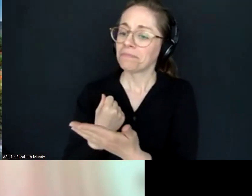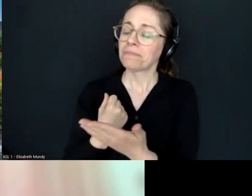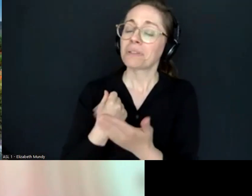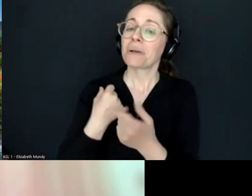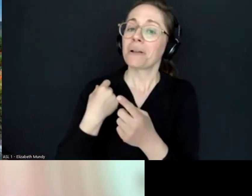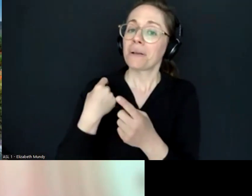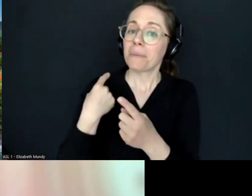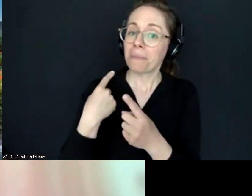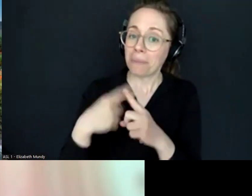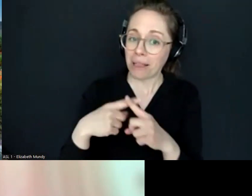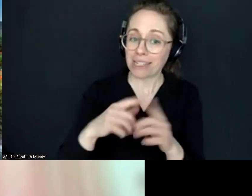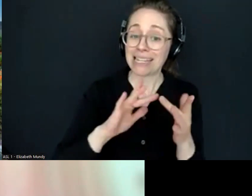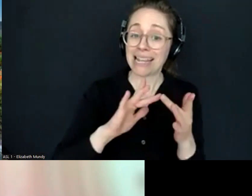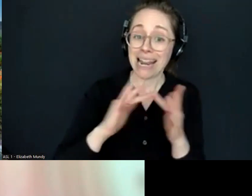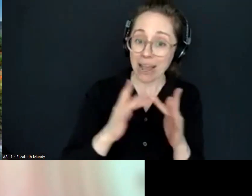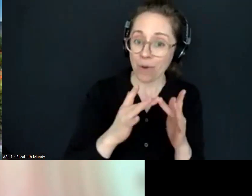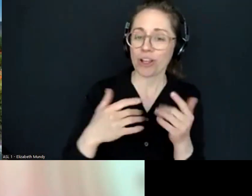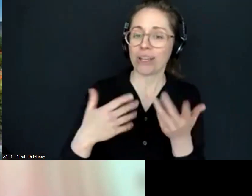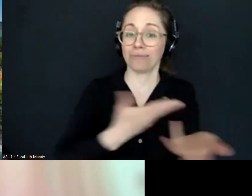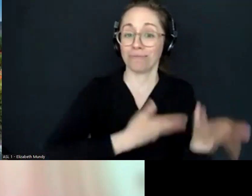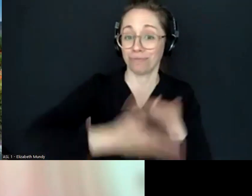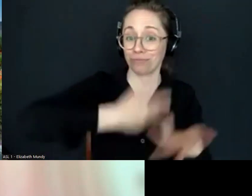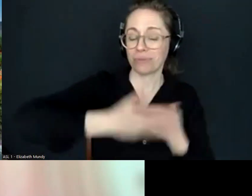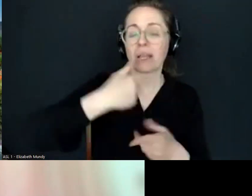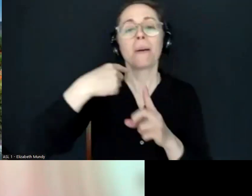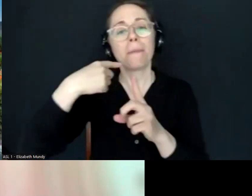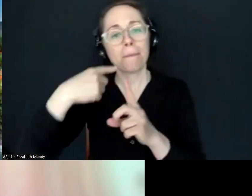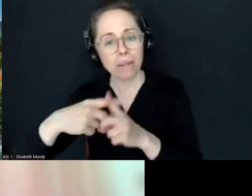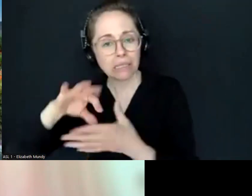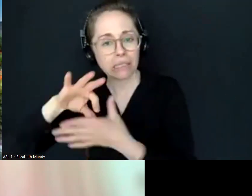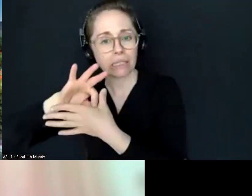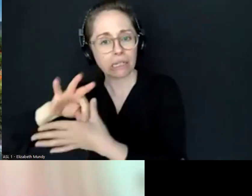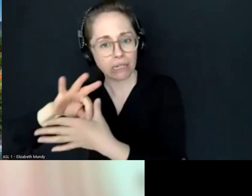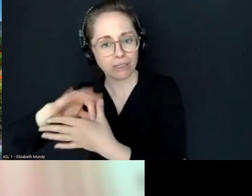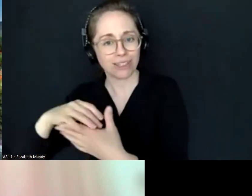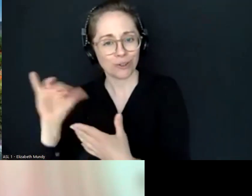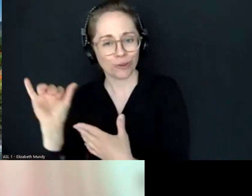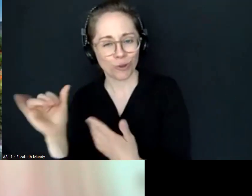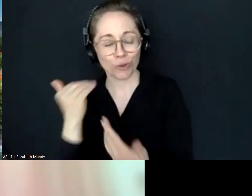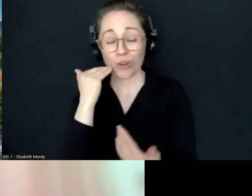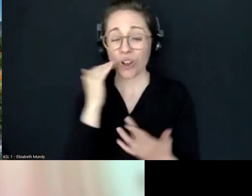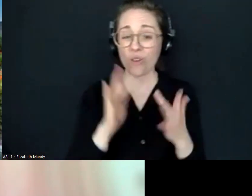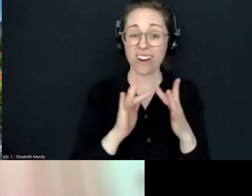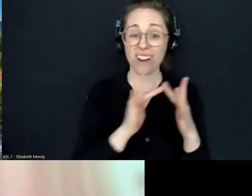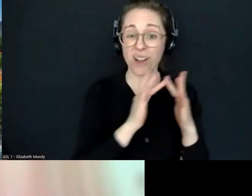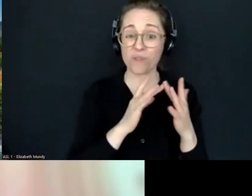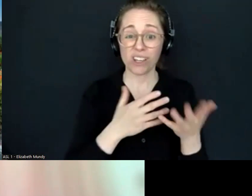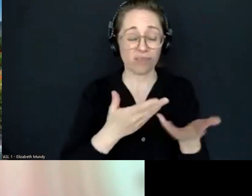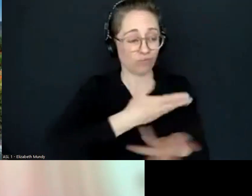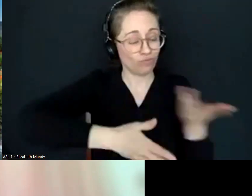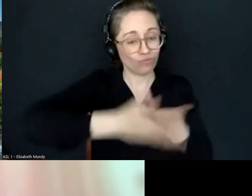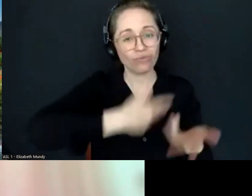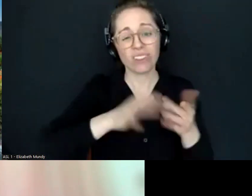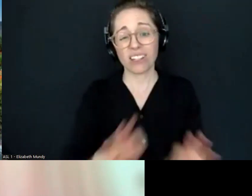with also content, because we know that the networking piece is also incredibly important to the attendees as